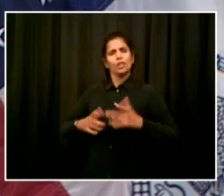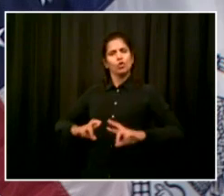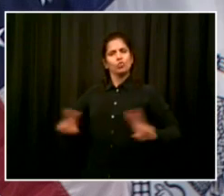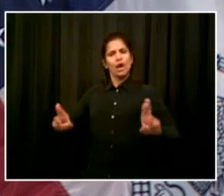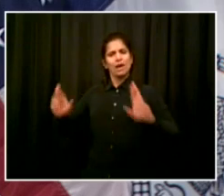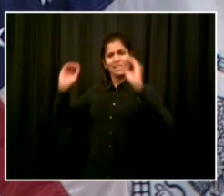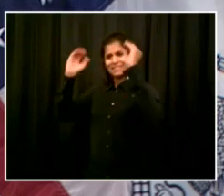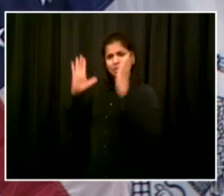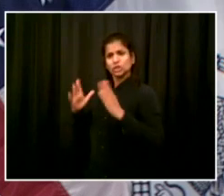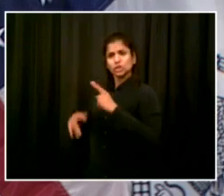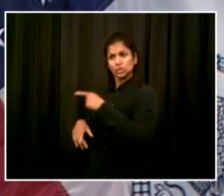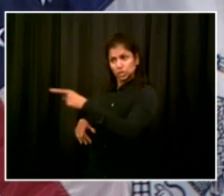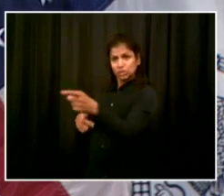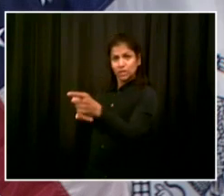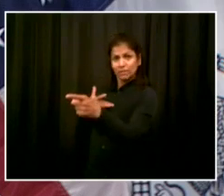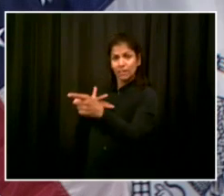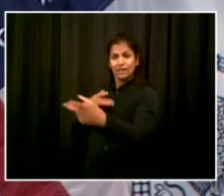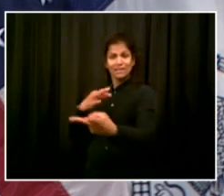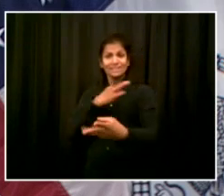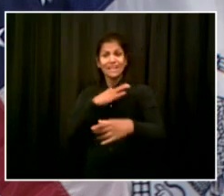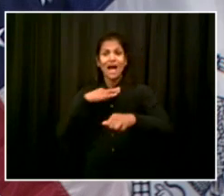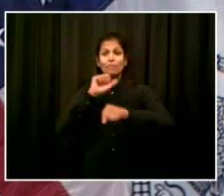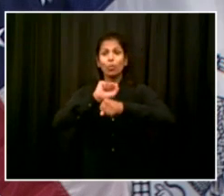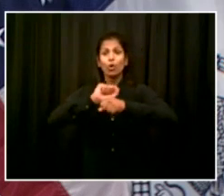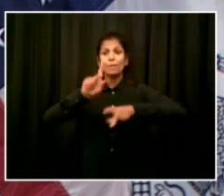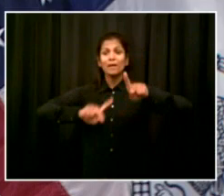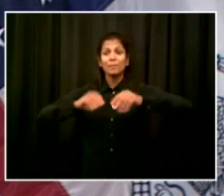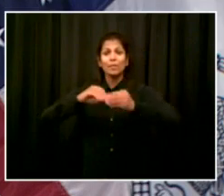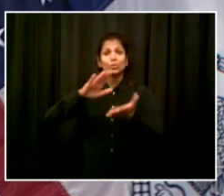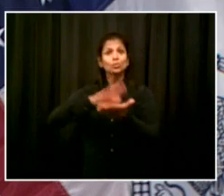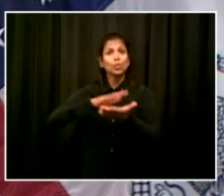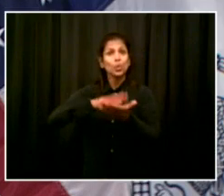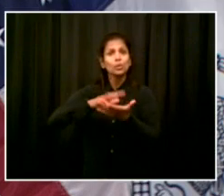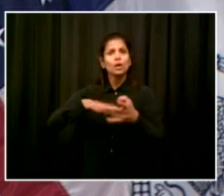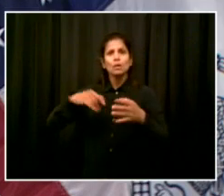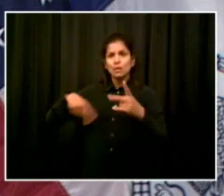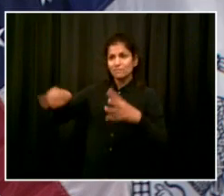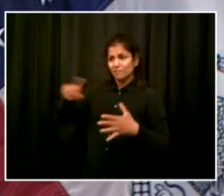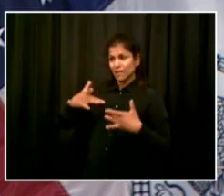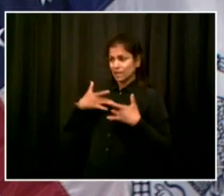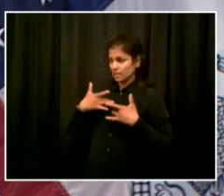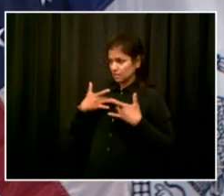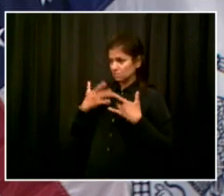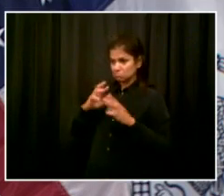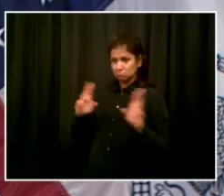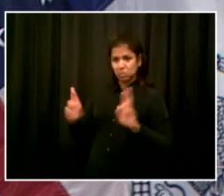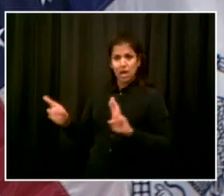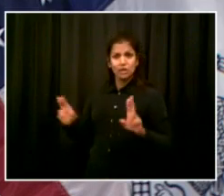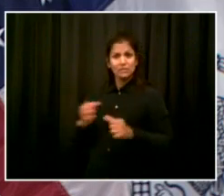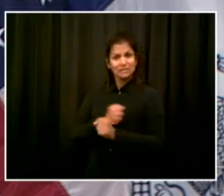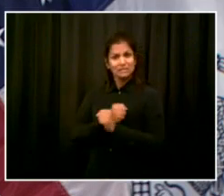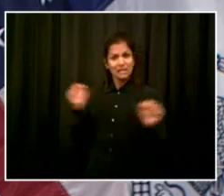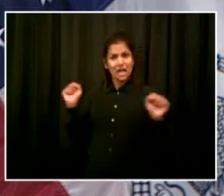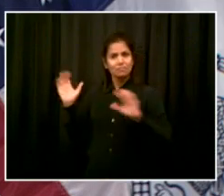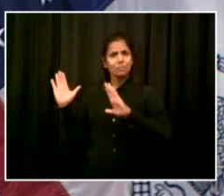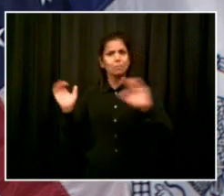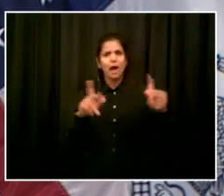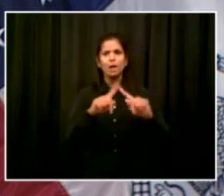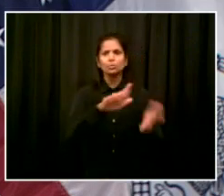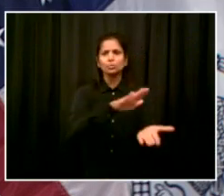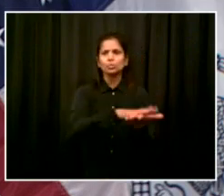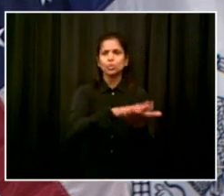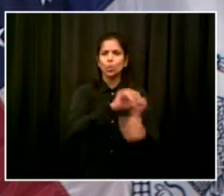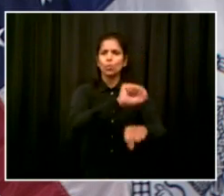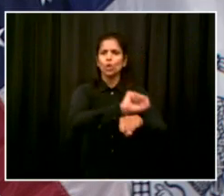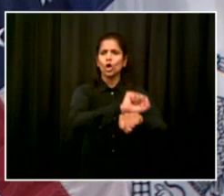to know that the focus is on bringing back schools in a healthy, safe manner. We've got 2 months to show people over and